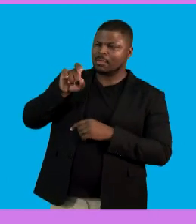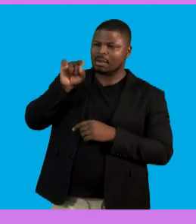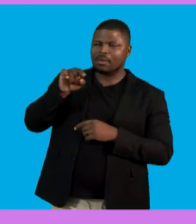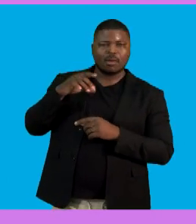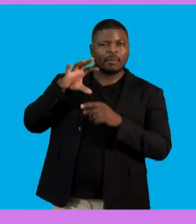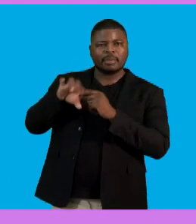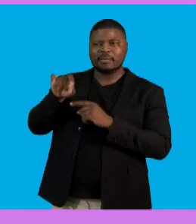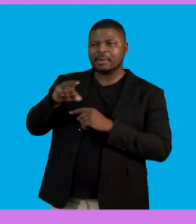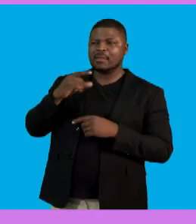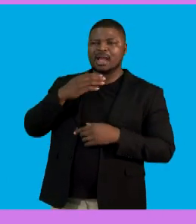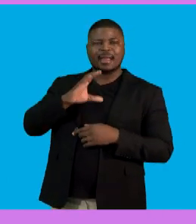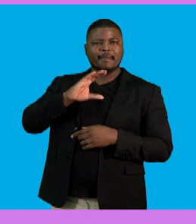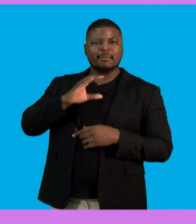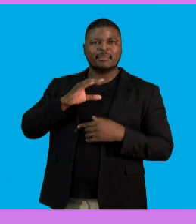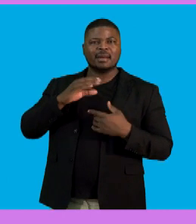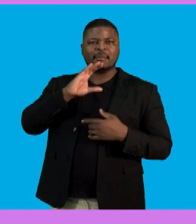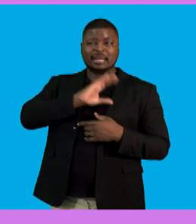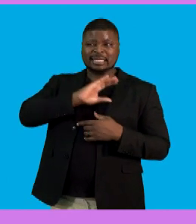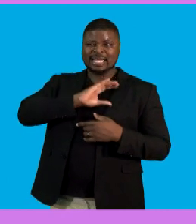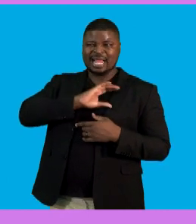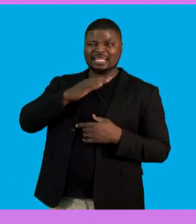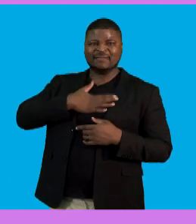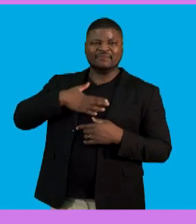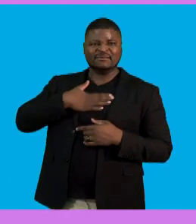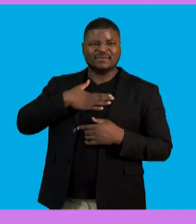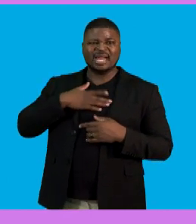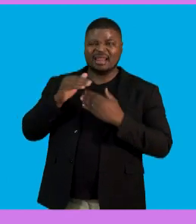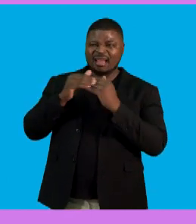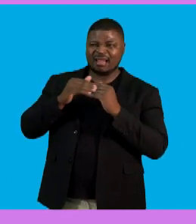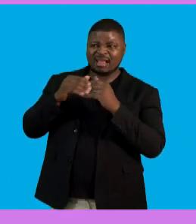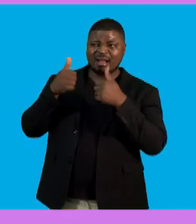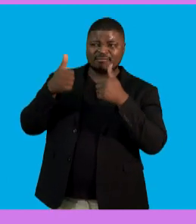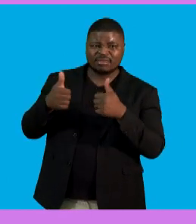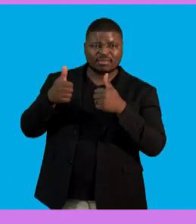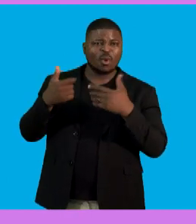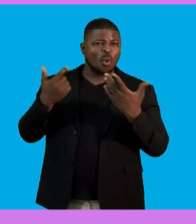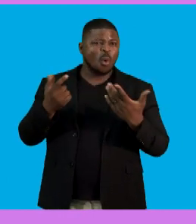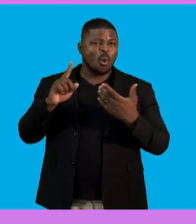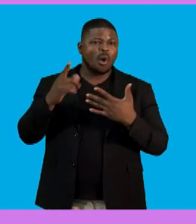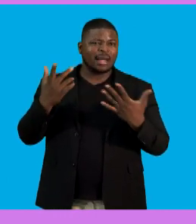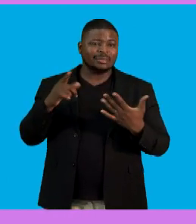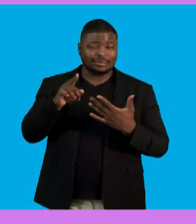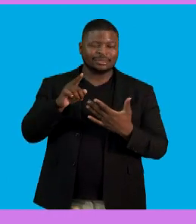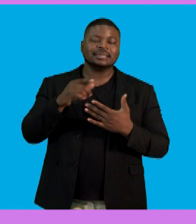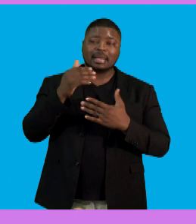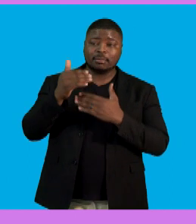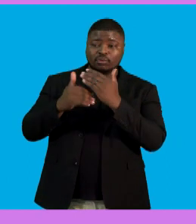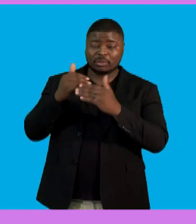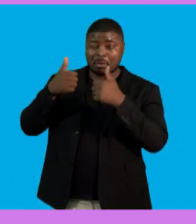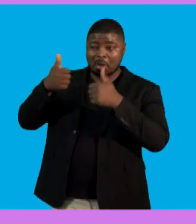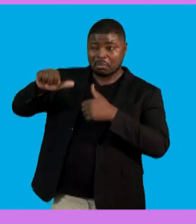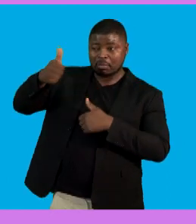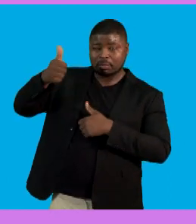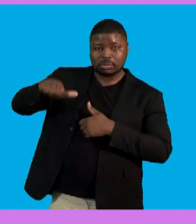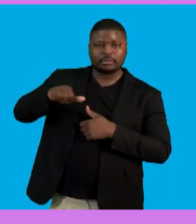of the level of care they received during their treatment process. So what that basically means is the doctors at the particular